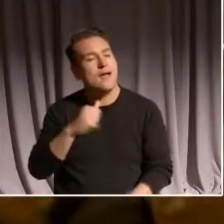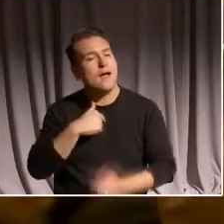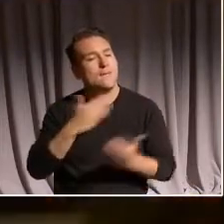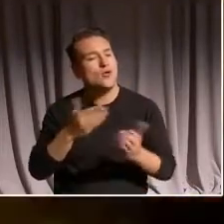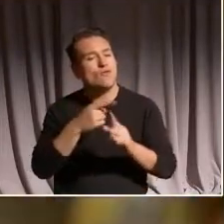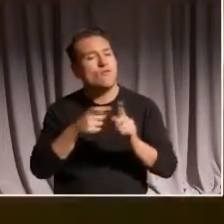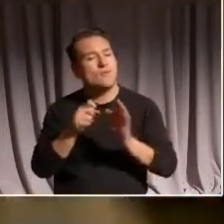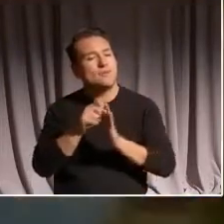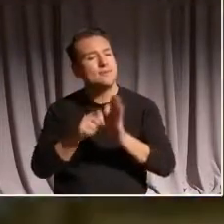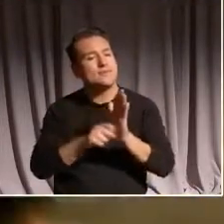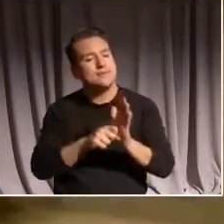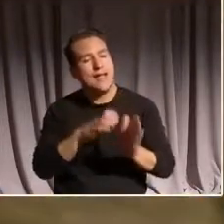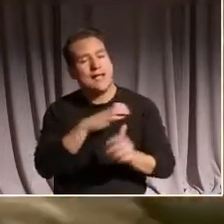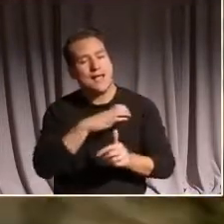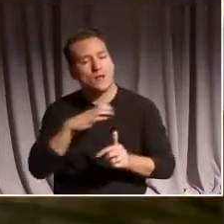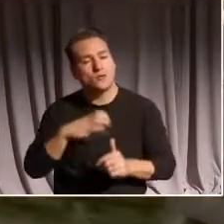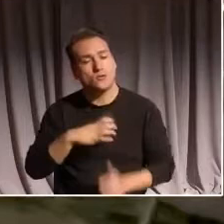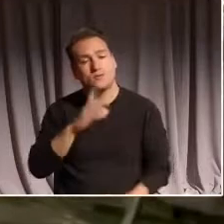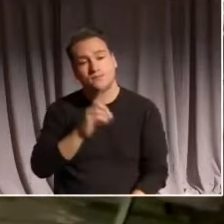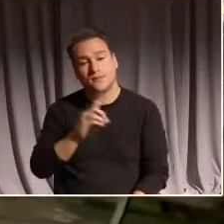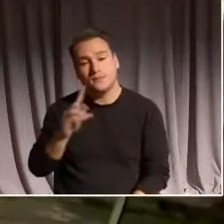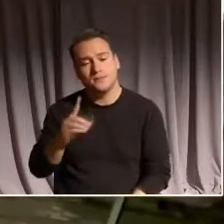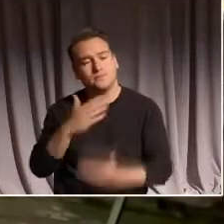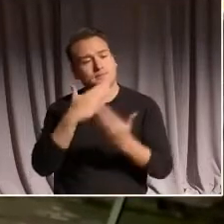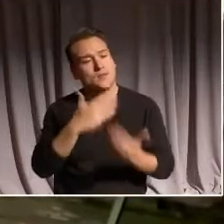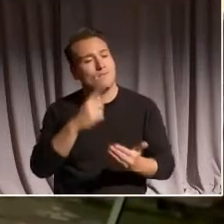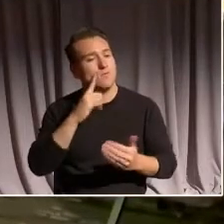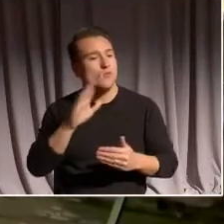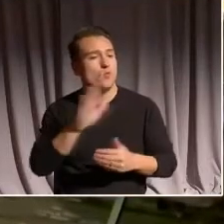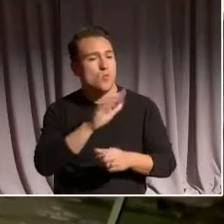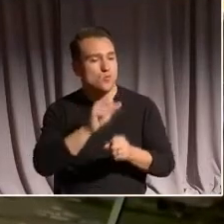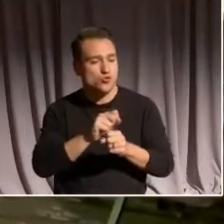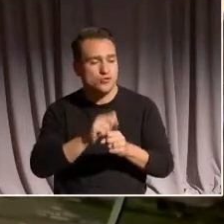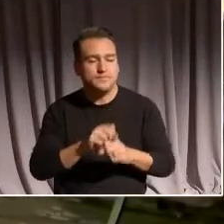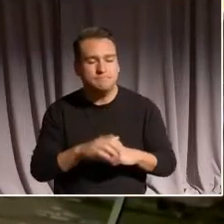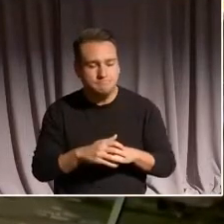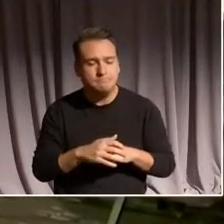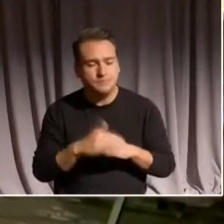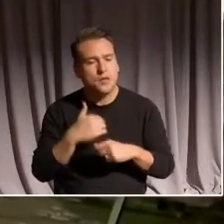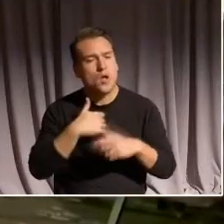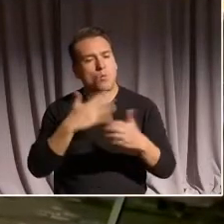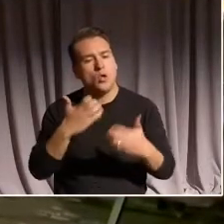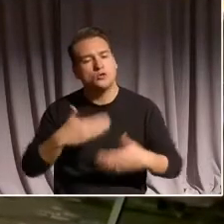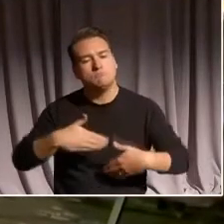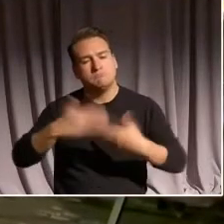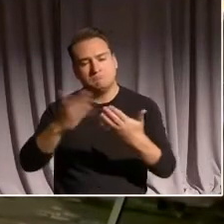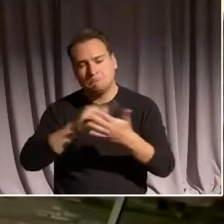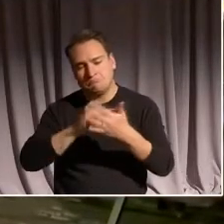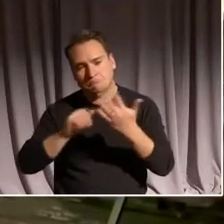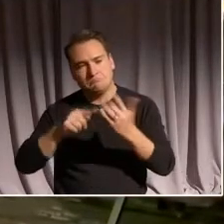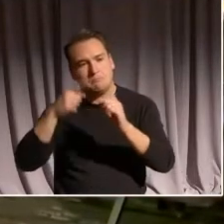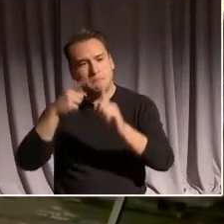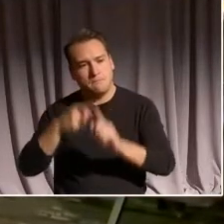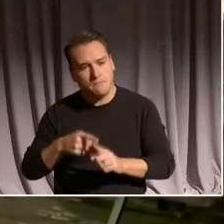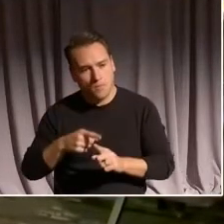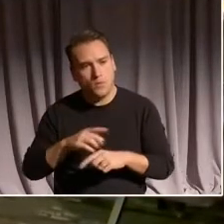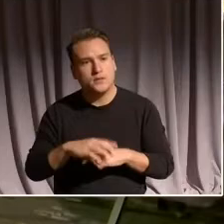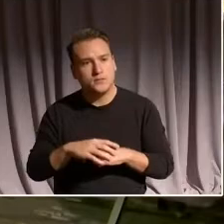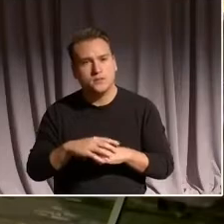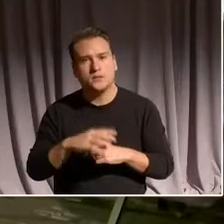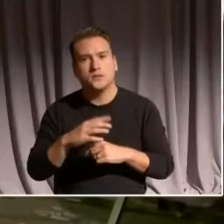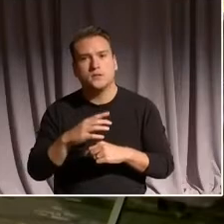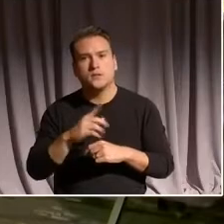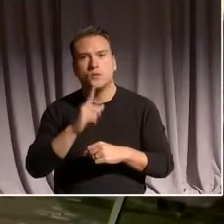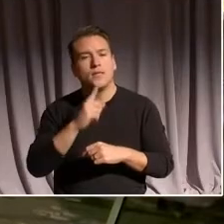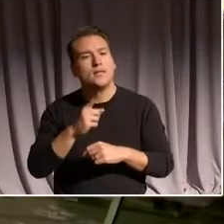Council on Developmental Disabilities, and thank you for all of your work. I wanted to bring up a couple of points, including the end user